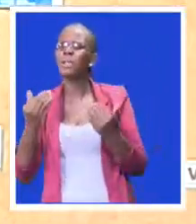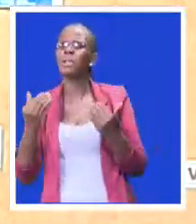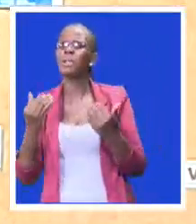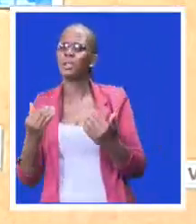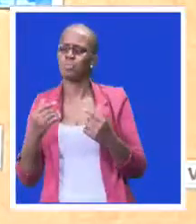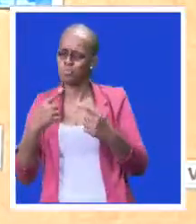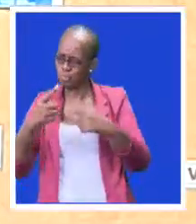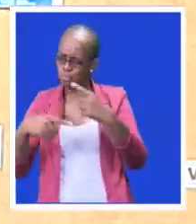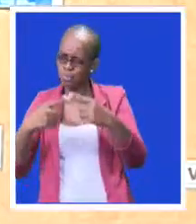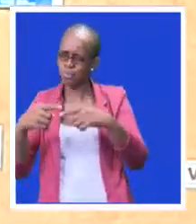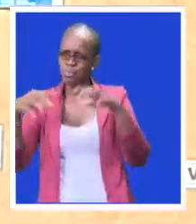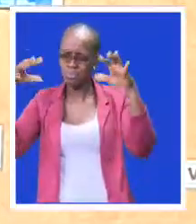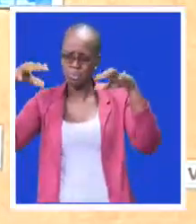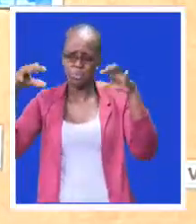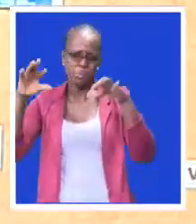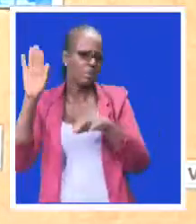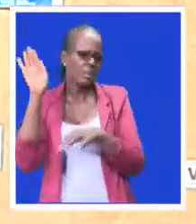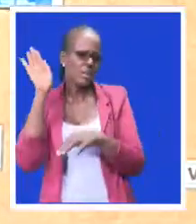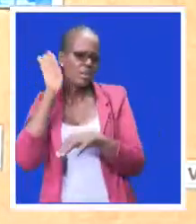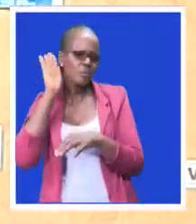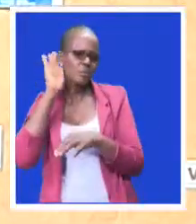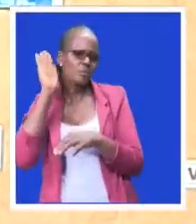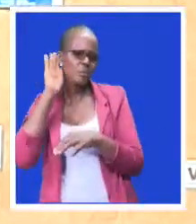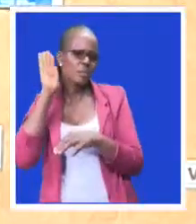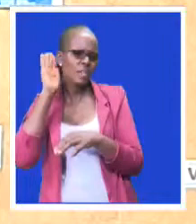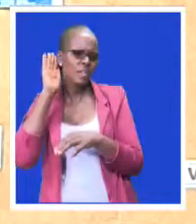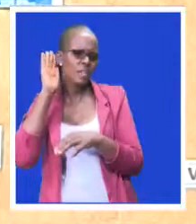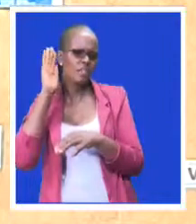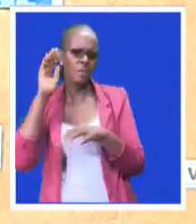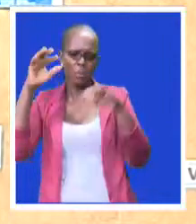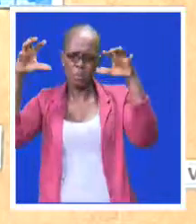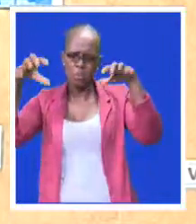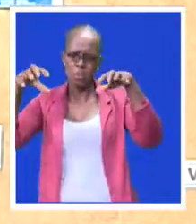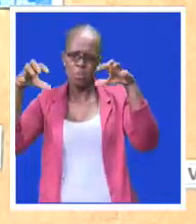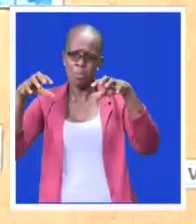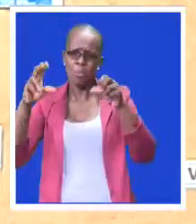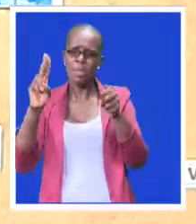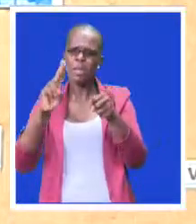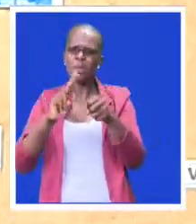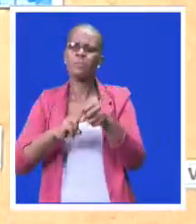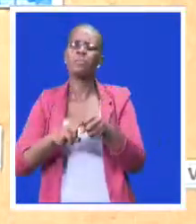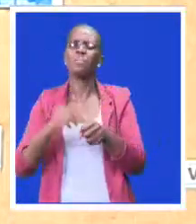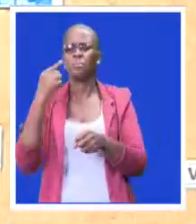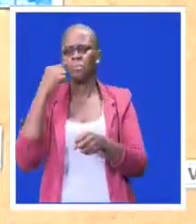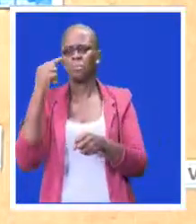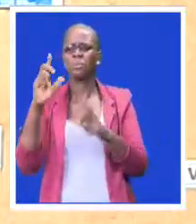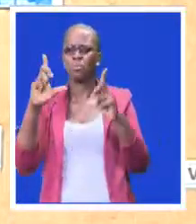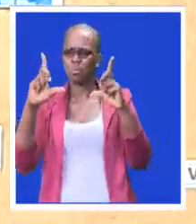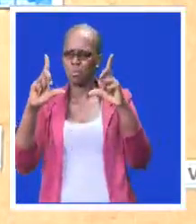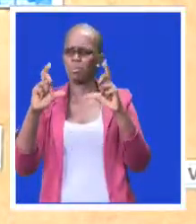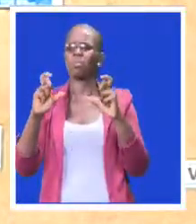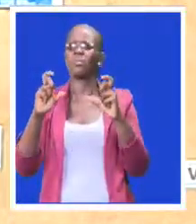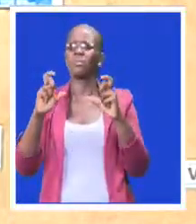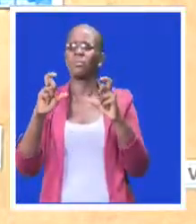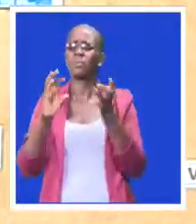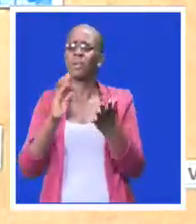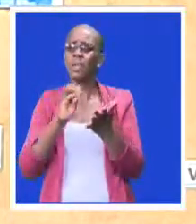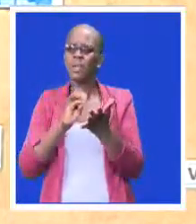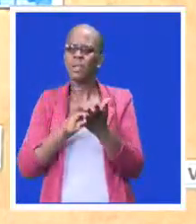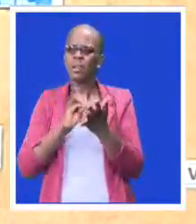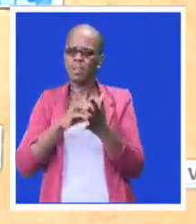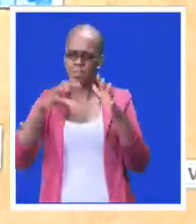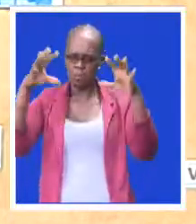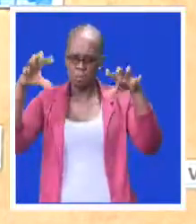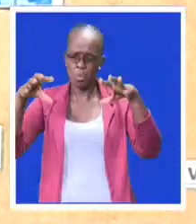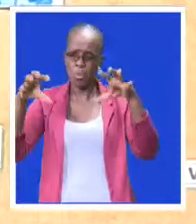falling from the sky. And as you can see in the picture here, there are raindrops and there are friends carrying umbrellas because